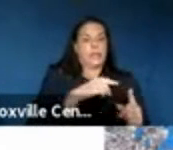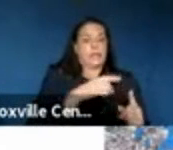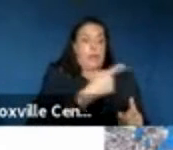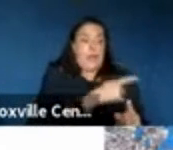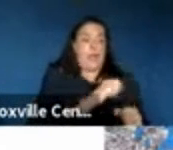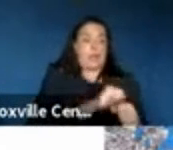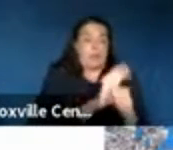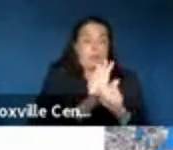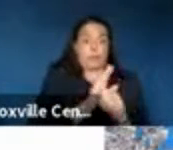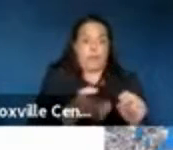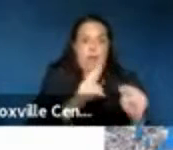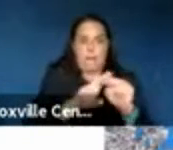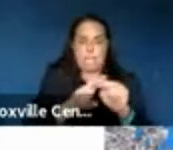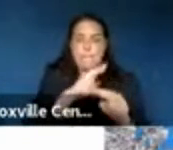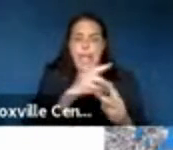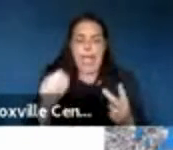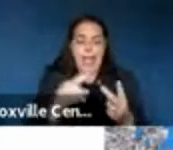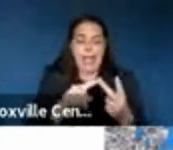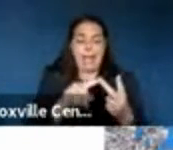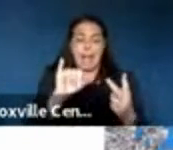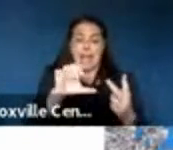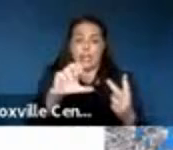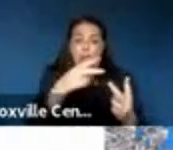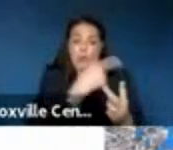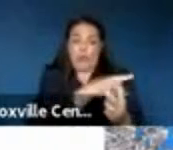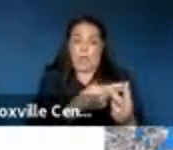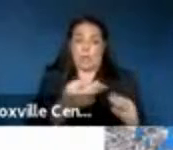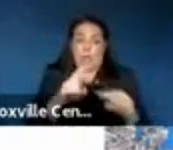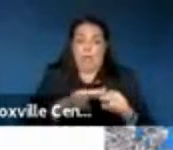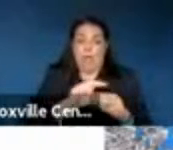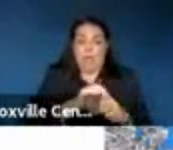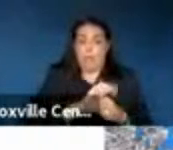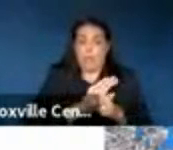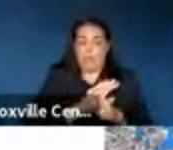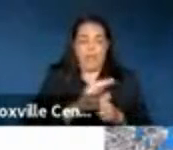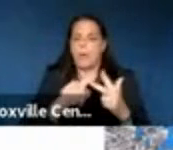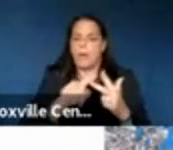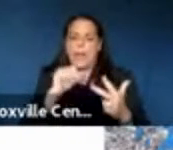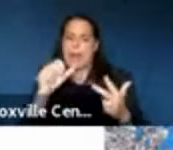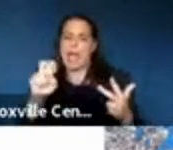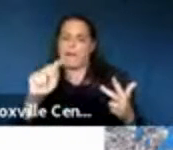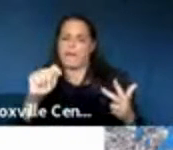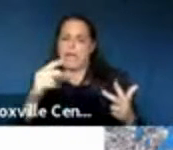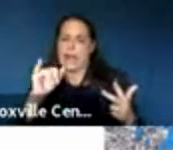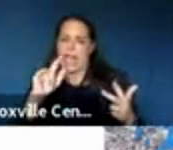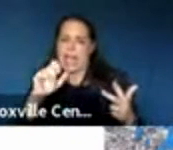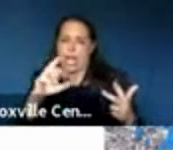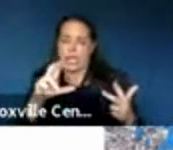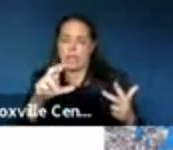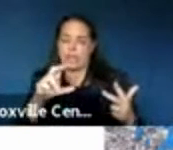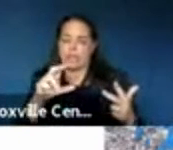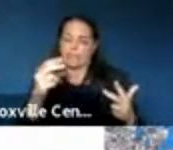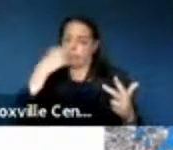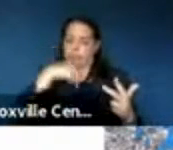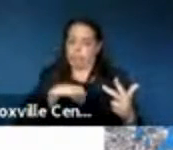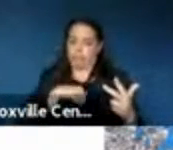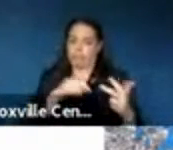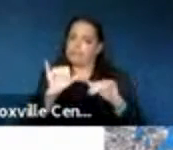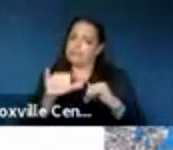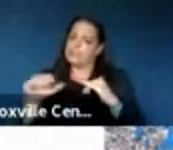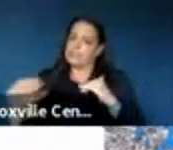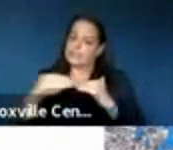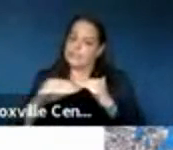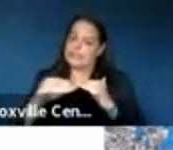ICU patients, but not ventilated patients. After speaking with our hospital partners, they stated this benchmark should be represented as